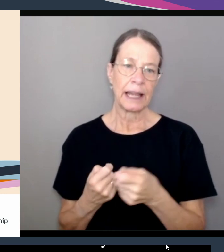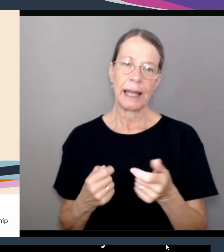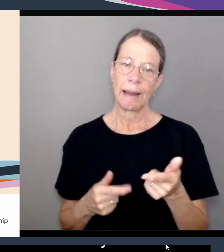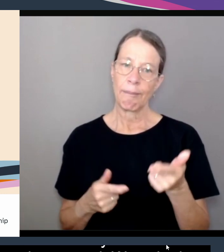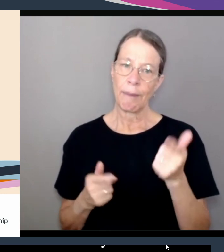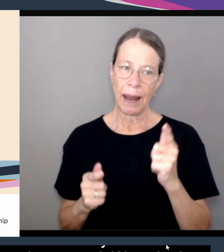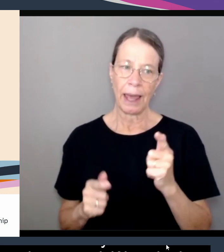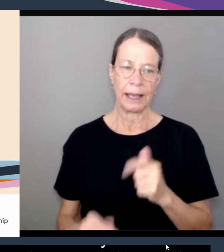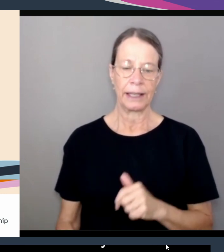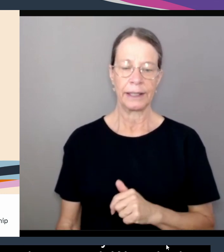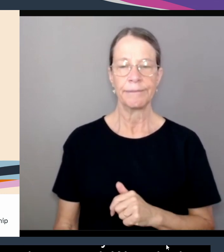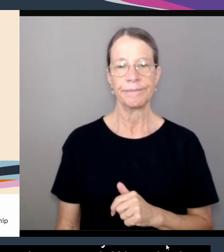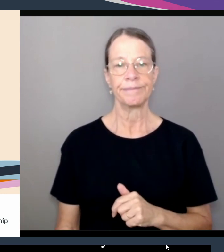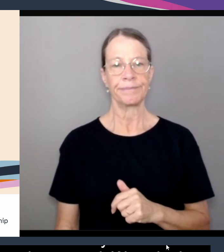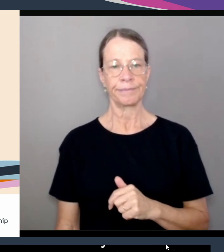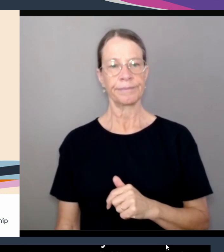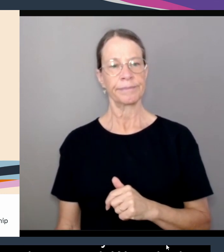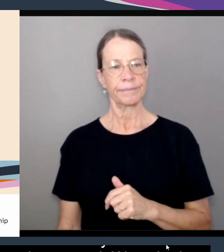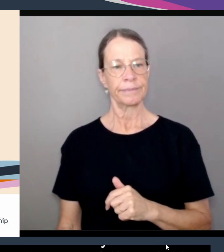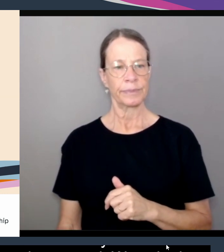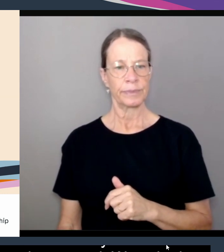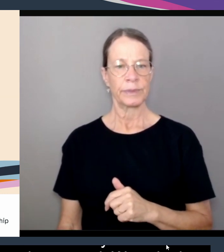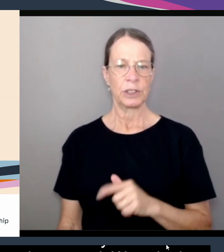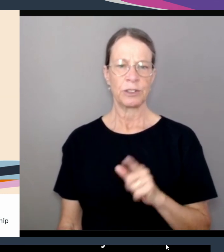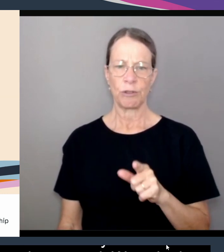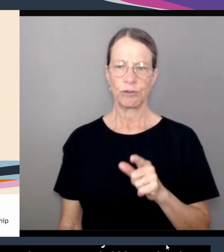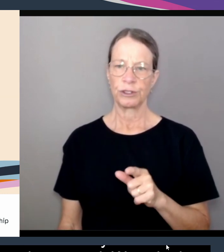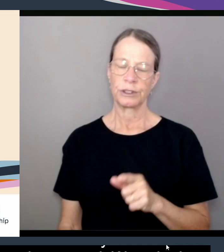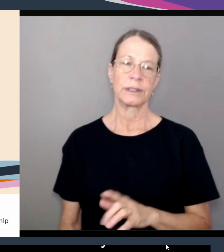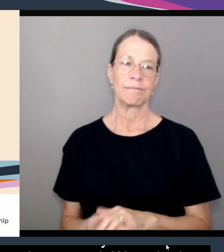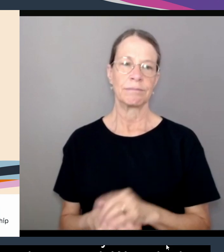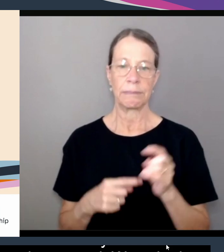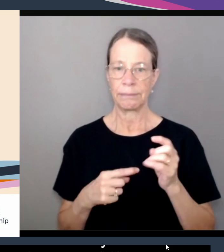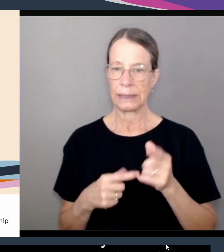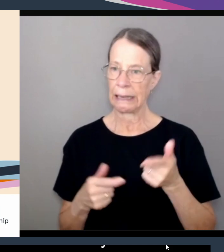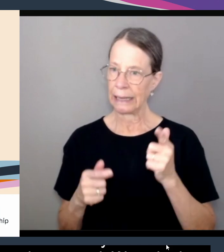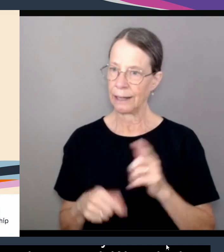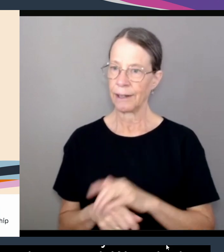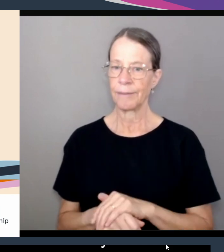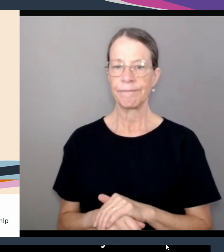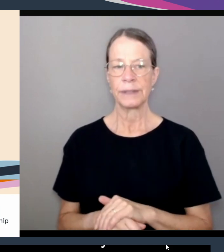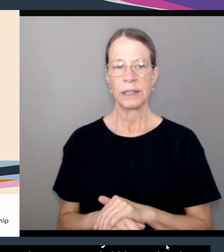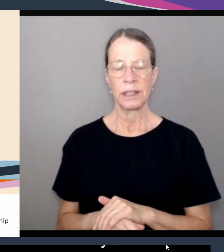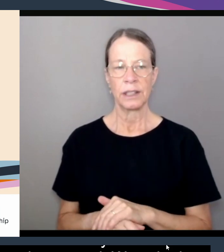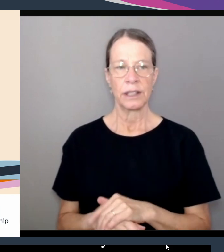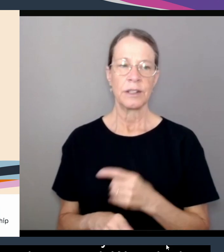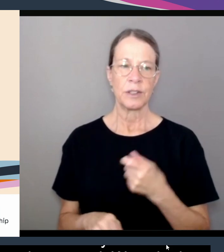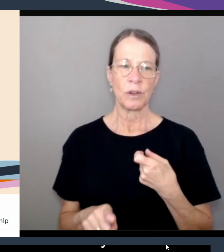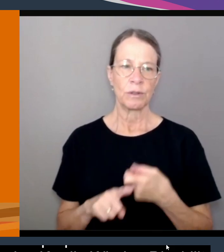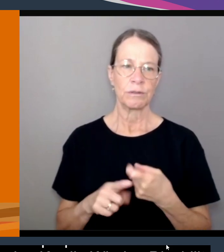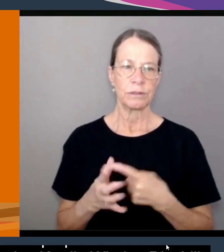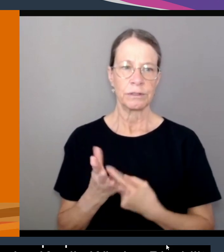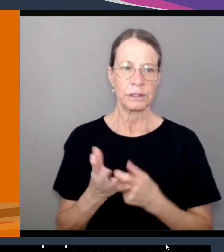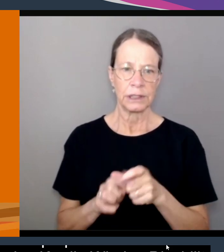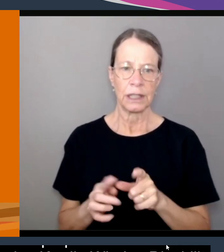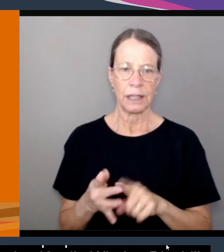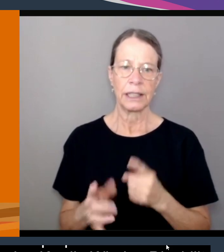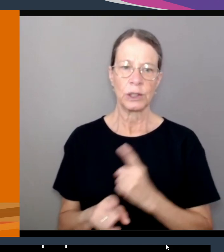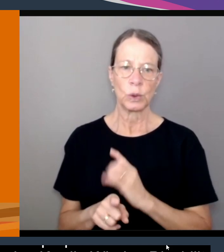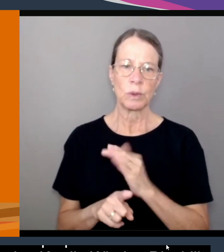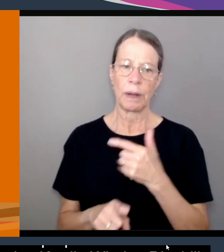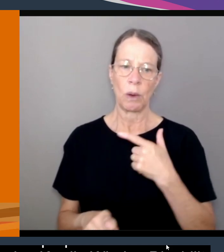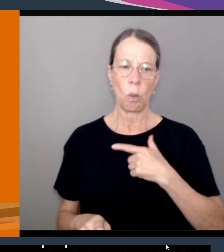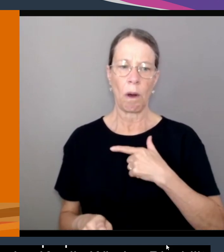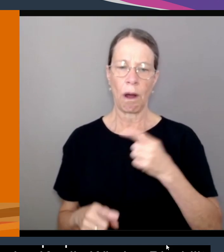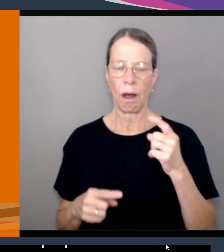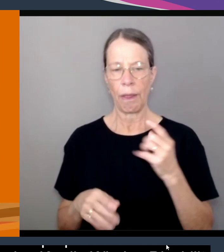team co-designing the research proposal. Cardi talks about why this work is important.